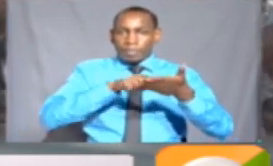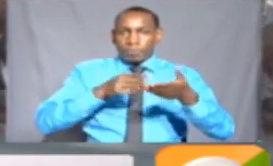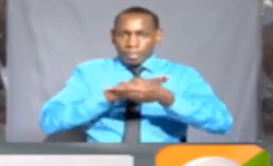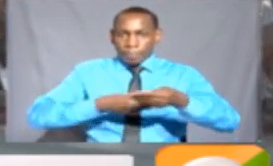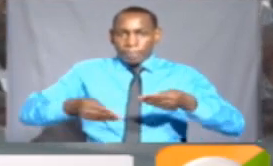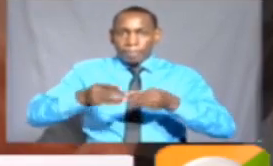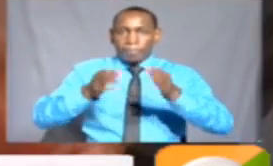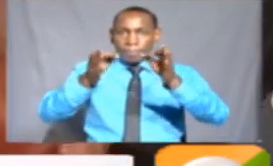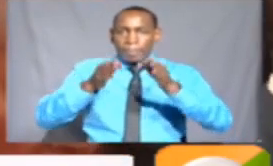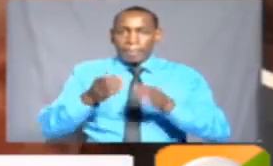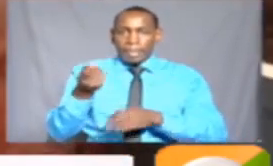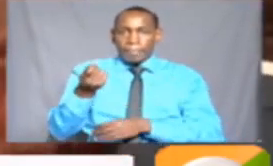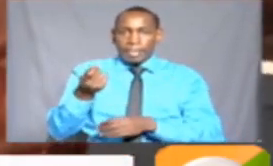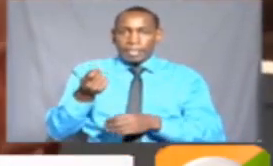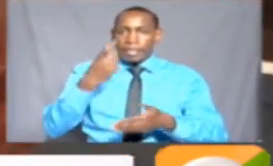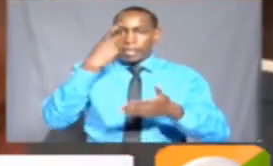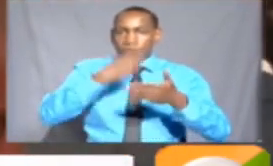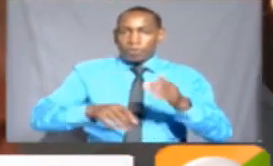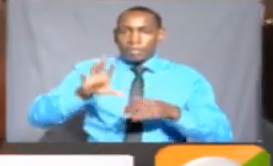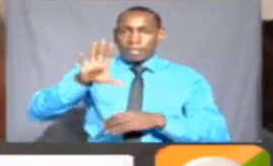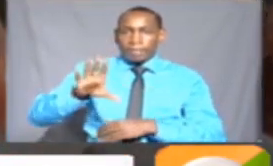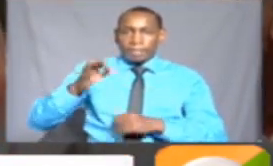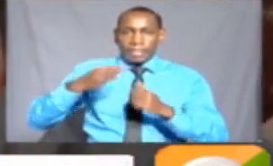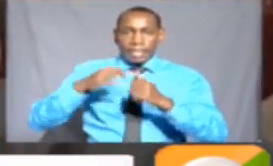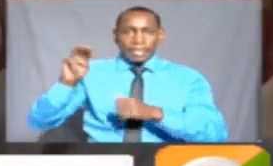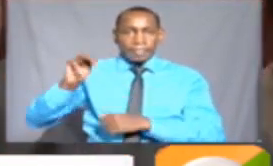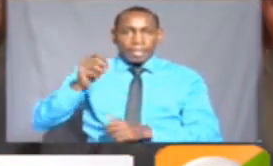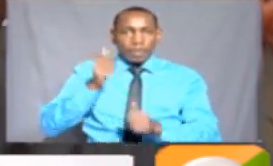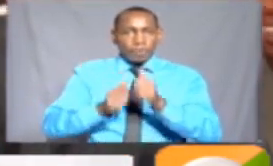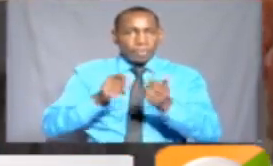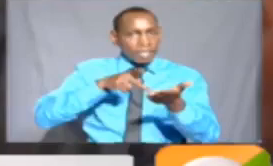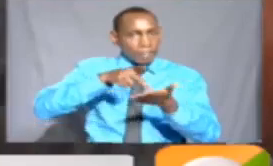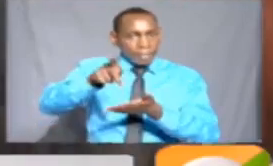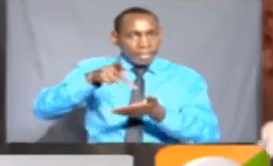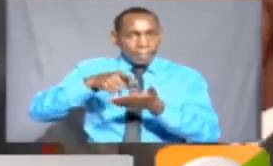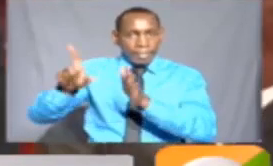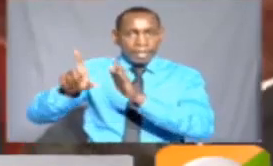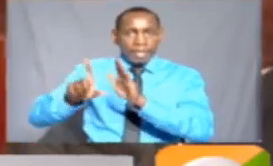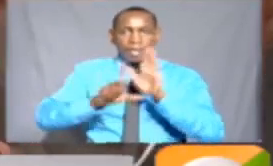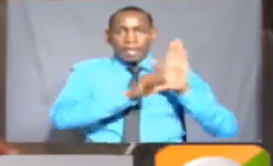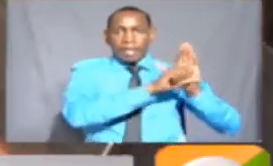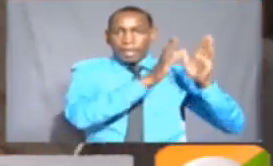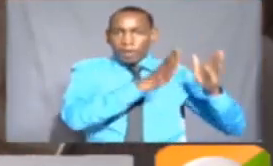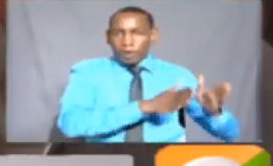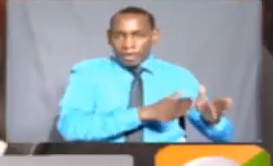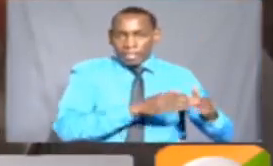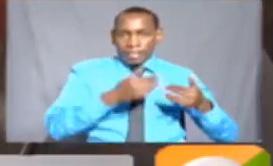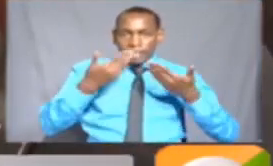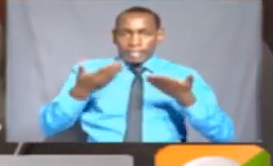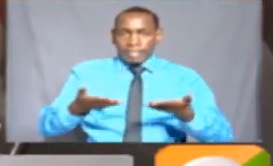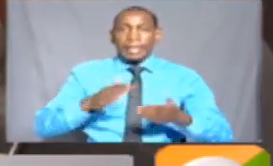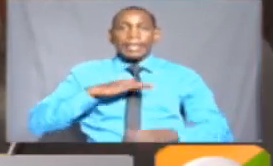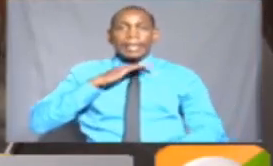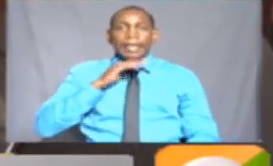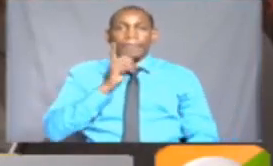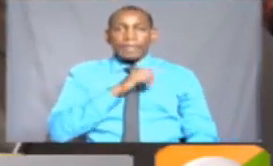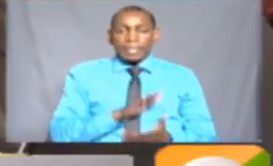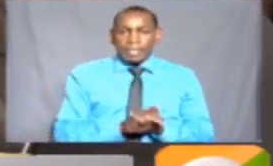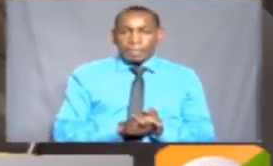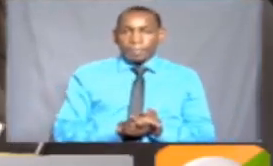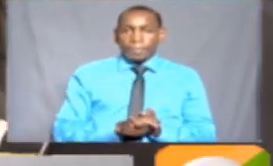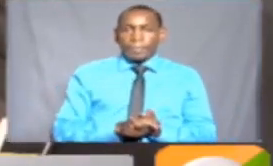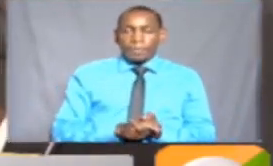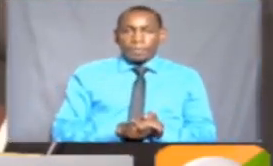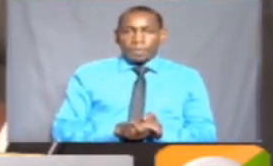money amounting to 58 million shillings, which was paid to a lawyer, Stephen Kariuki, now deceased, trading as